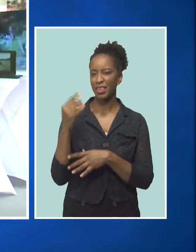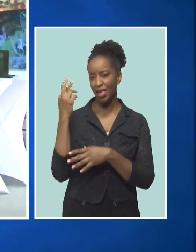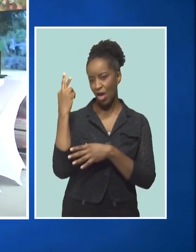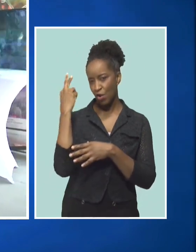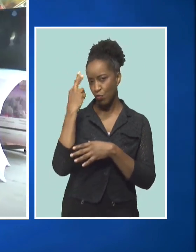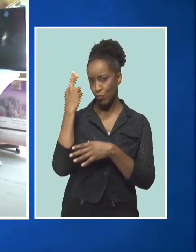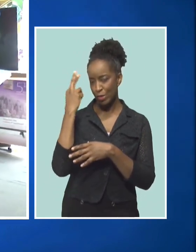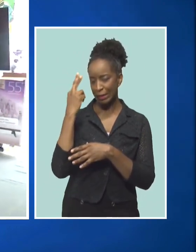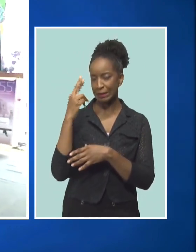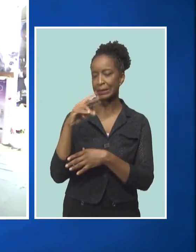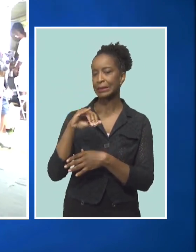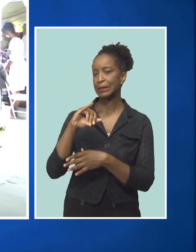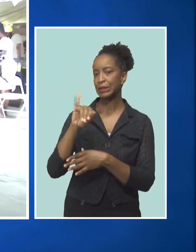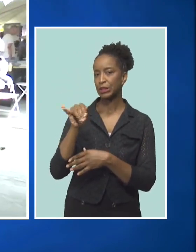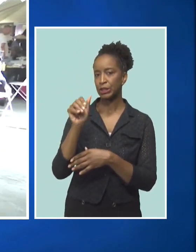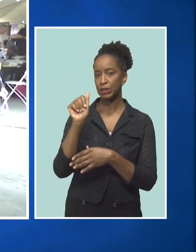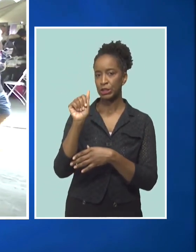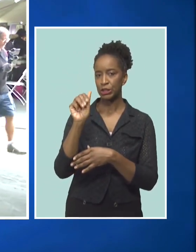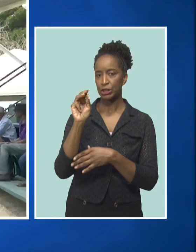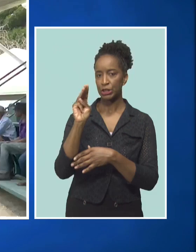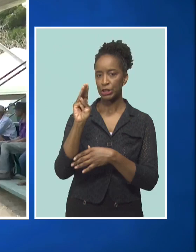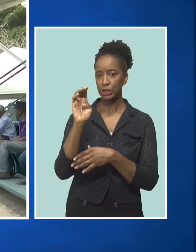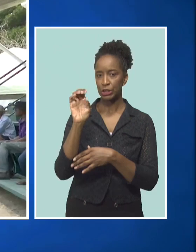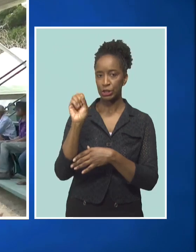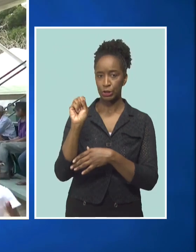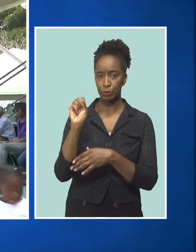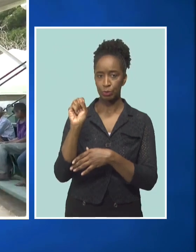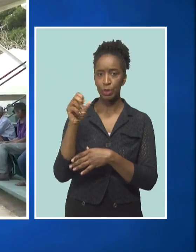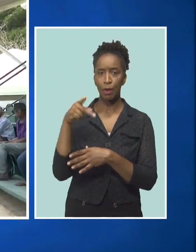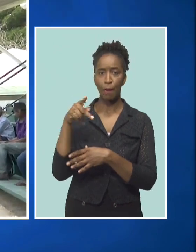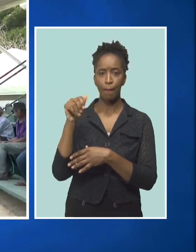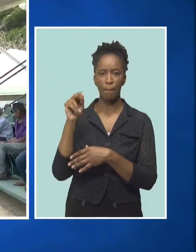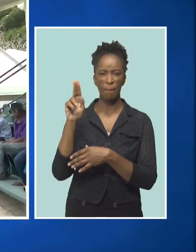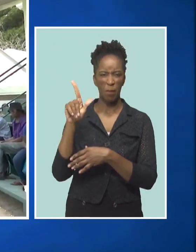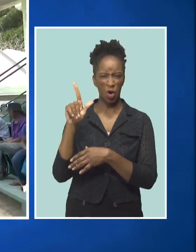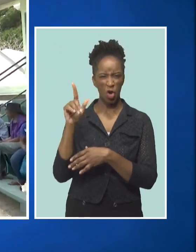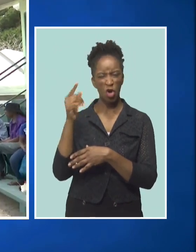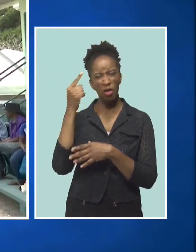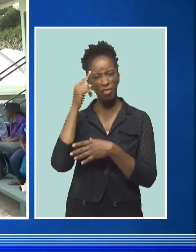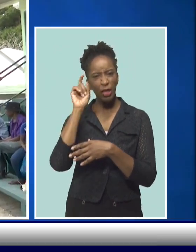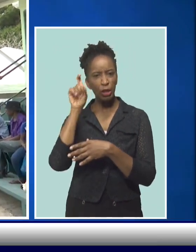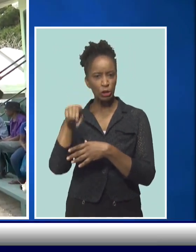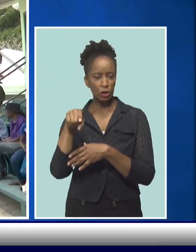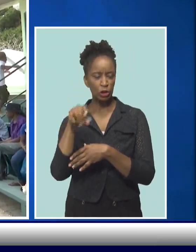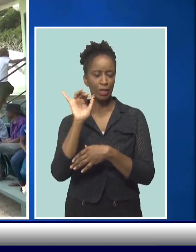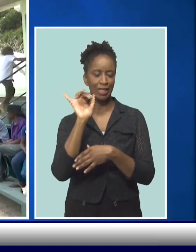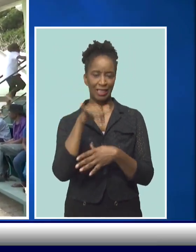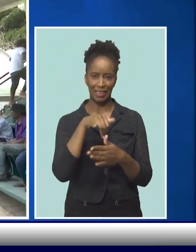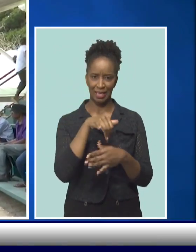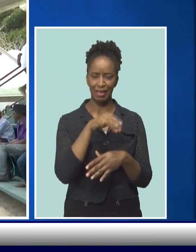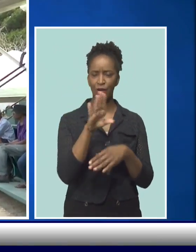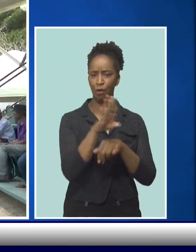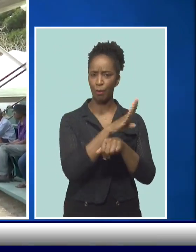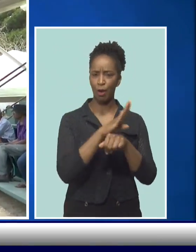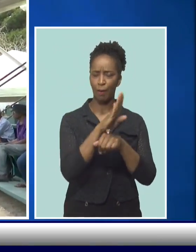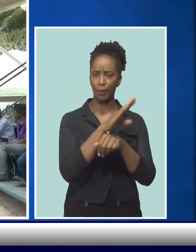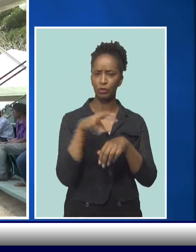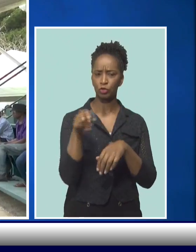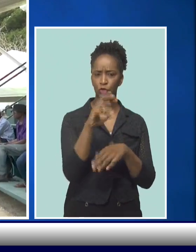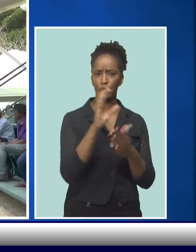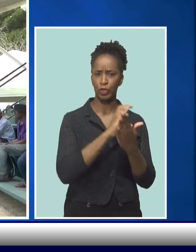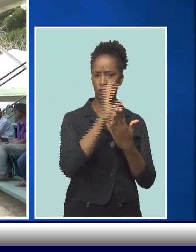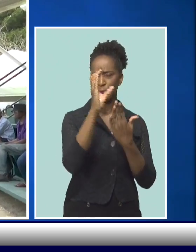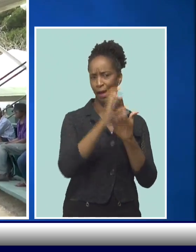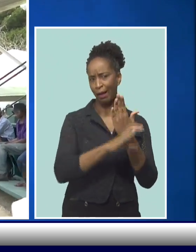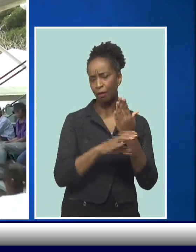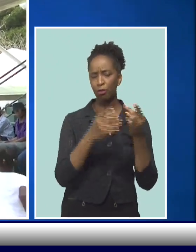a place on the tourism calendar. It is important that we recognize that, tourists, when they come to